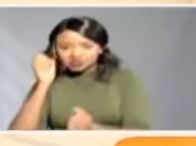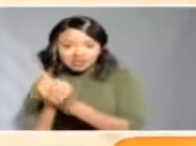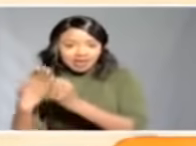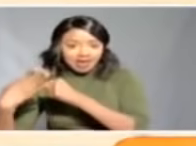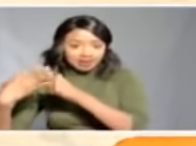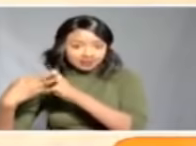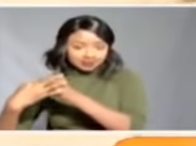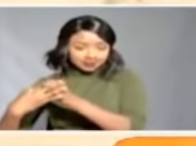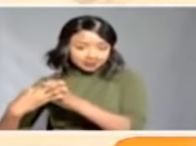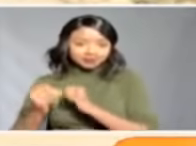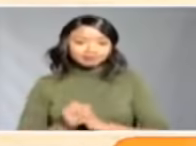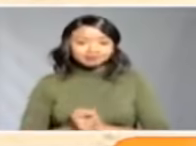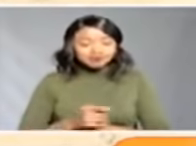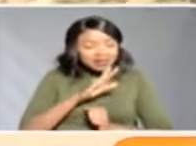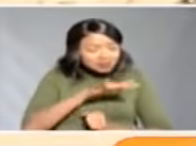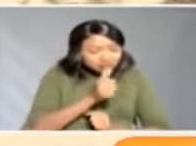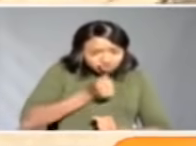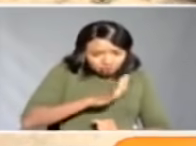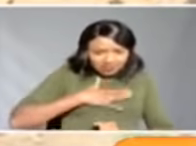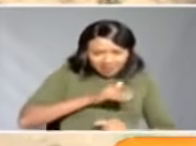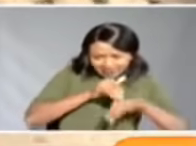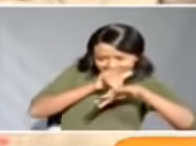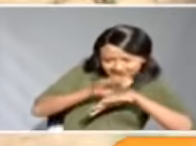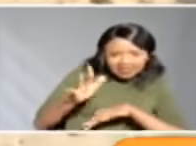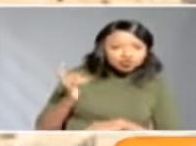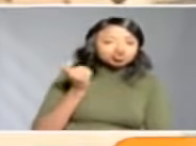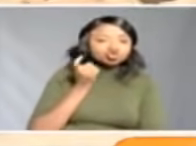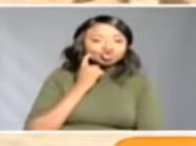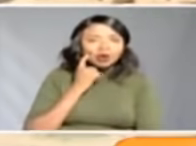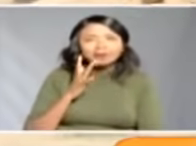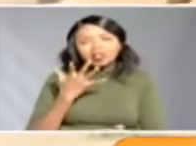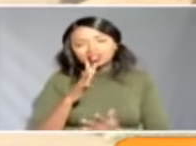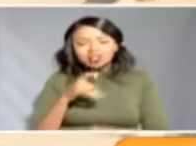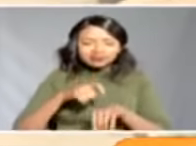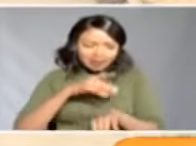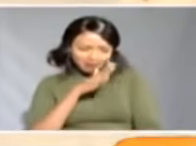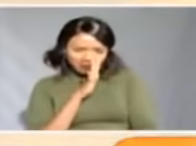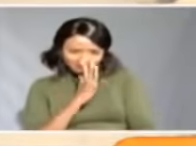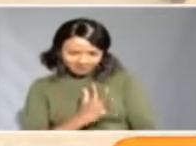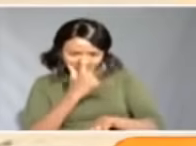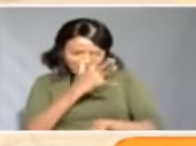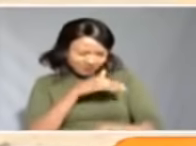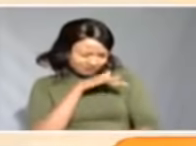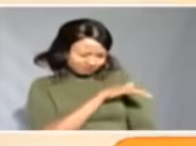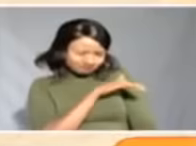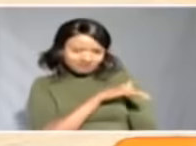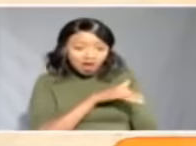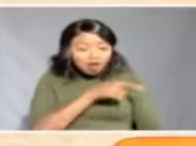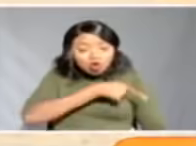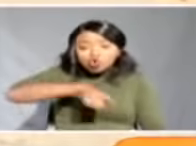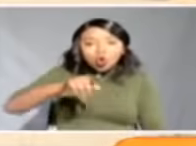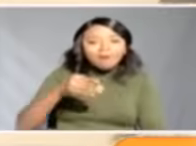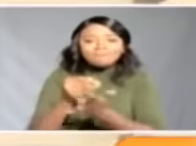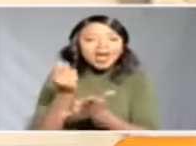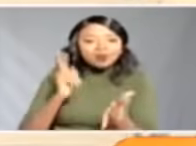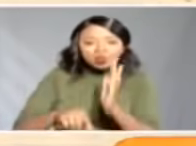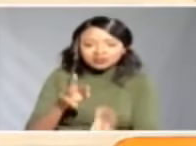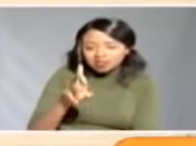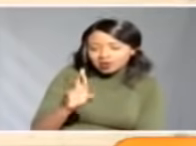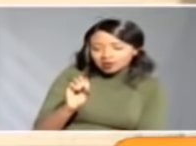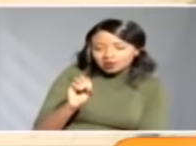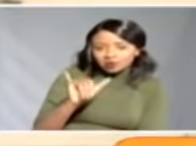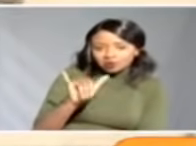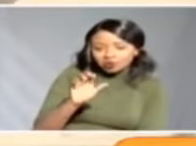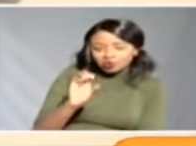Nilikuwa nimemtuma mtoto kwa duka around masaa ya 5 jioni. Nilikuwa nimemtuma niende Royco Cubes.